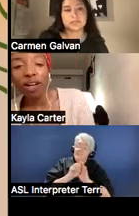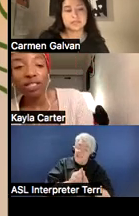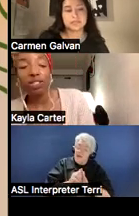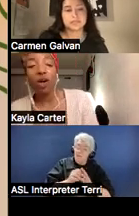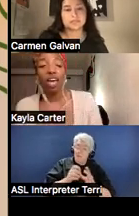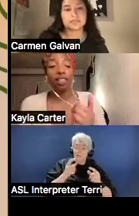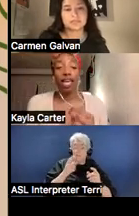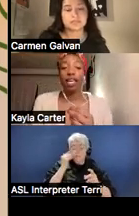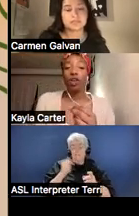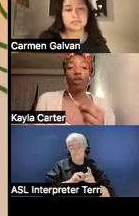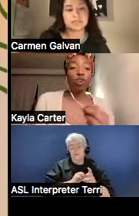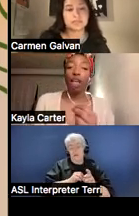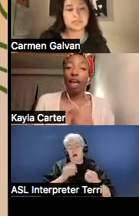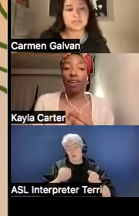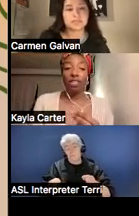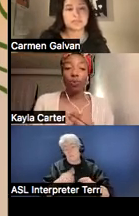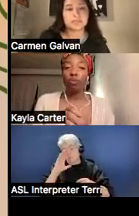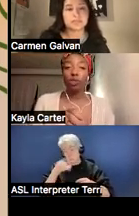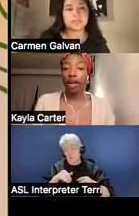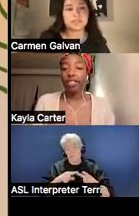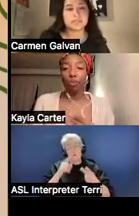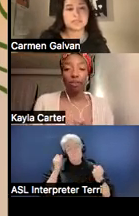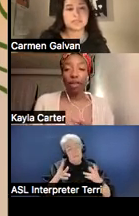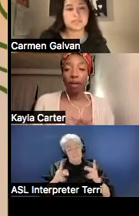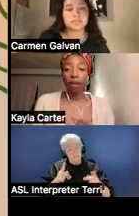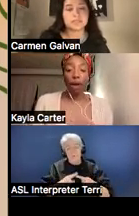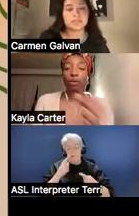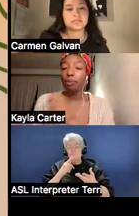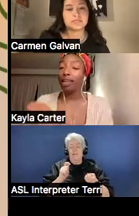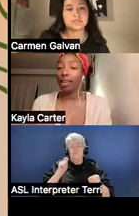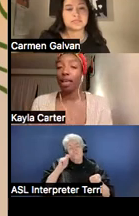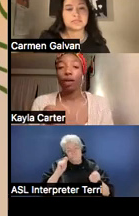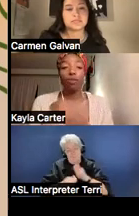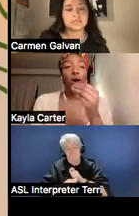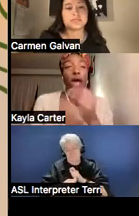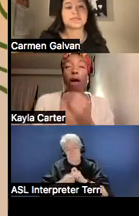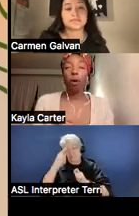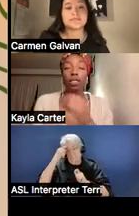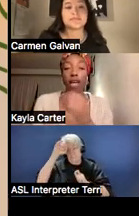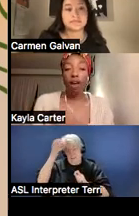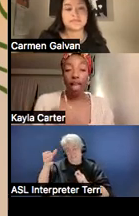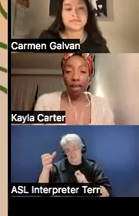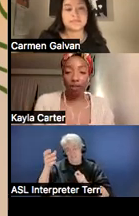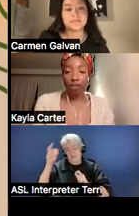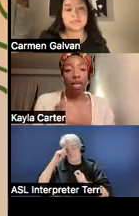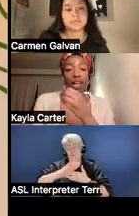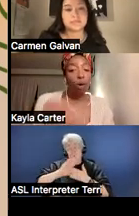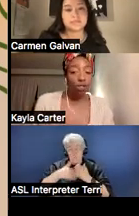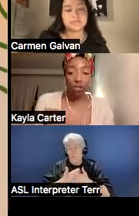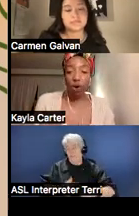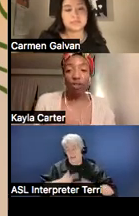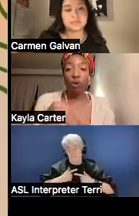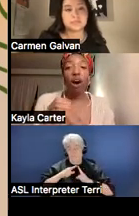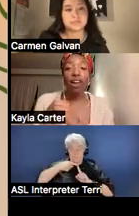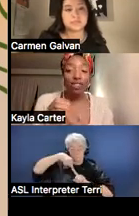really want us to know that, like, for a lot of us, we've been trying to pivot around money for our entire lives. And I want